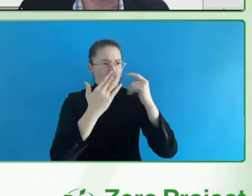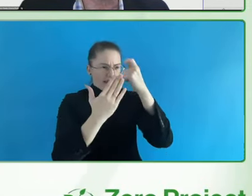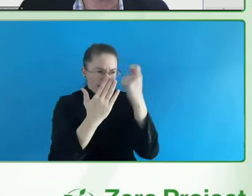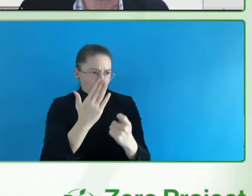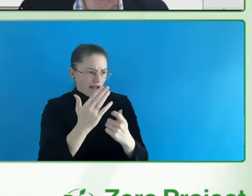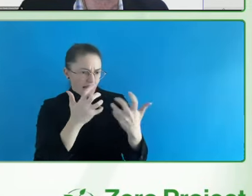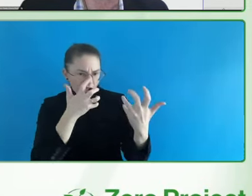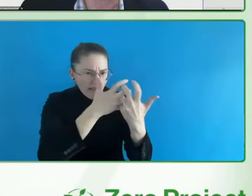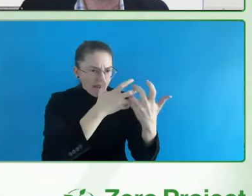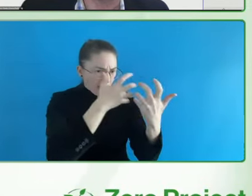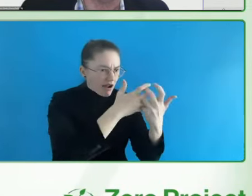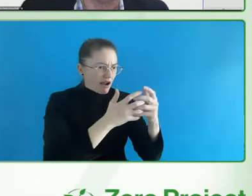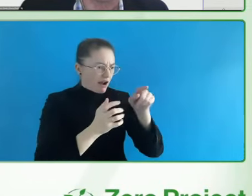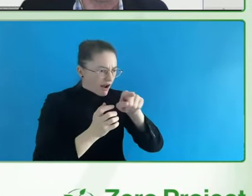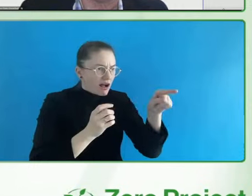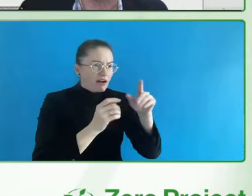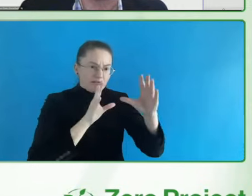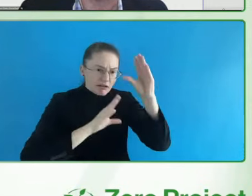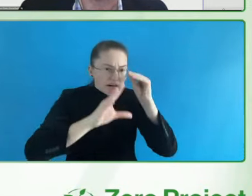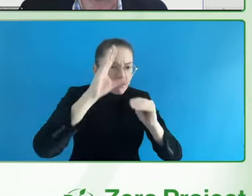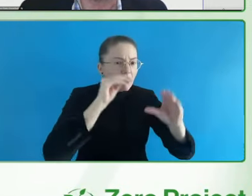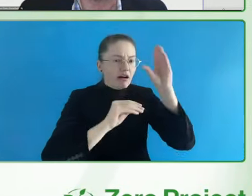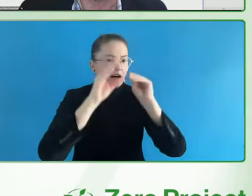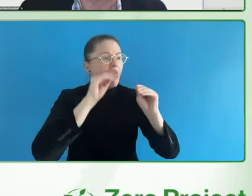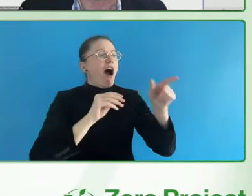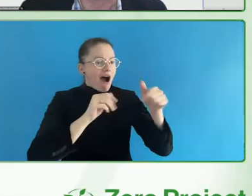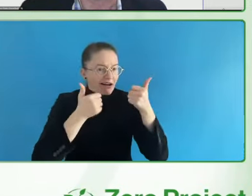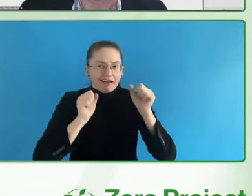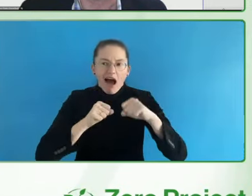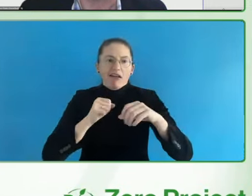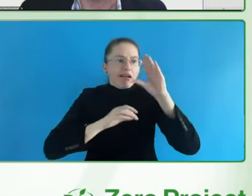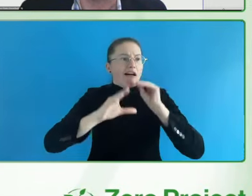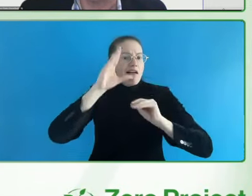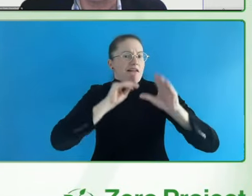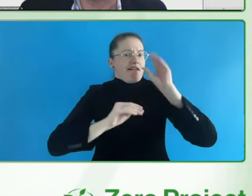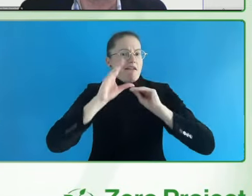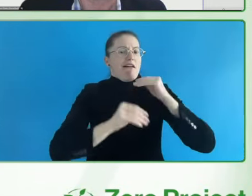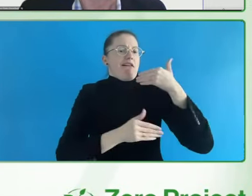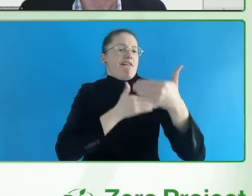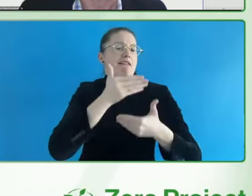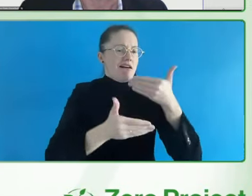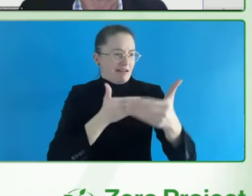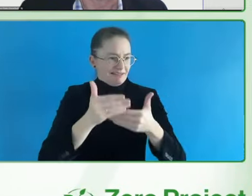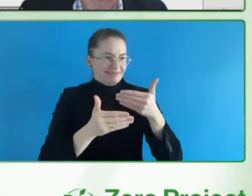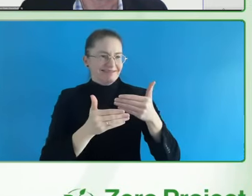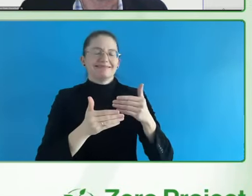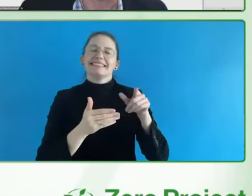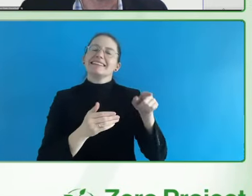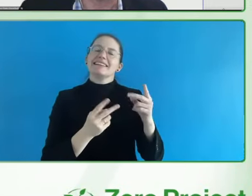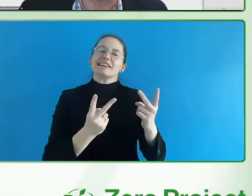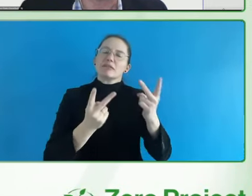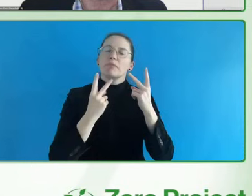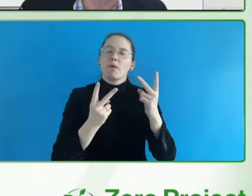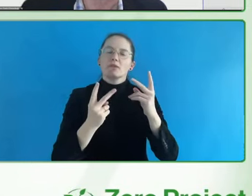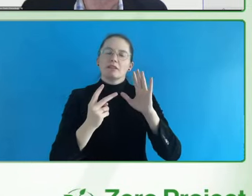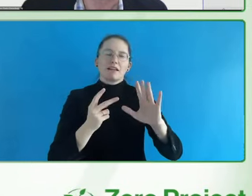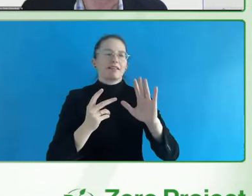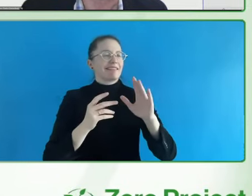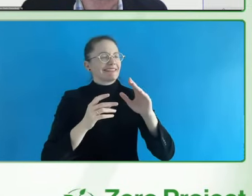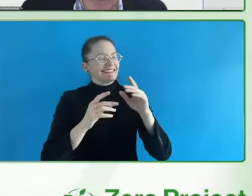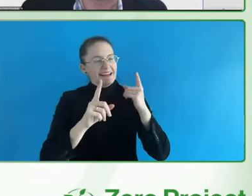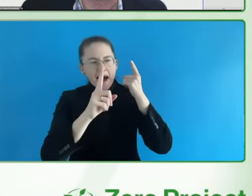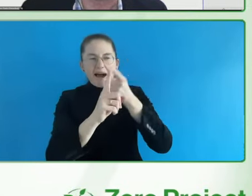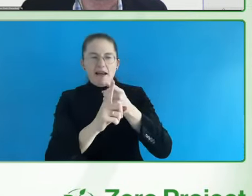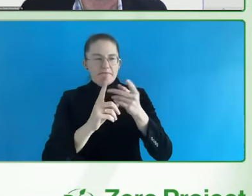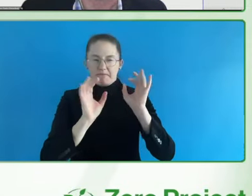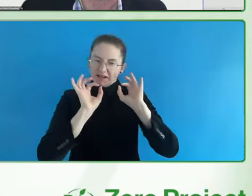Promoting flexible and accessible pedagogical processes that adjust to the needs, the characteristic and different